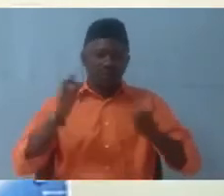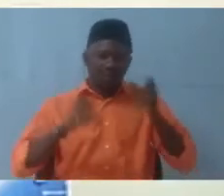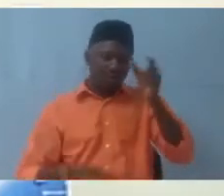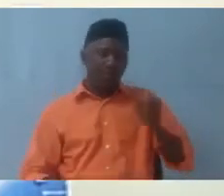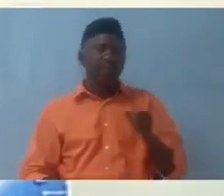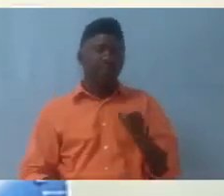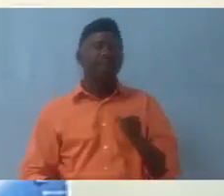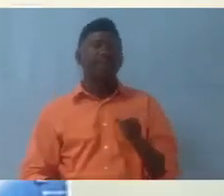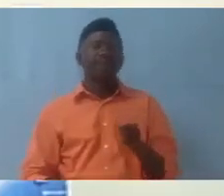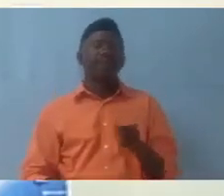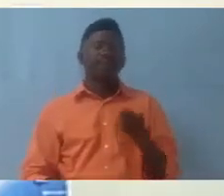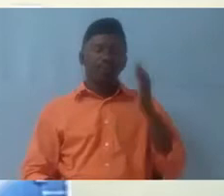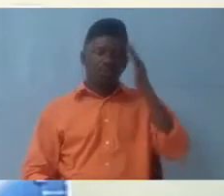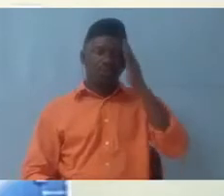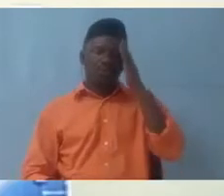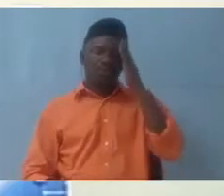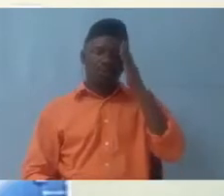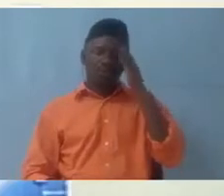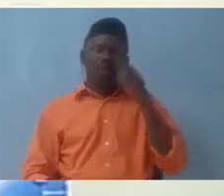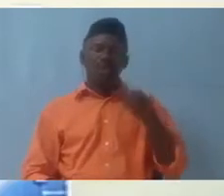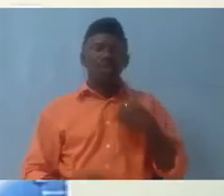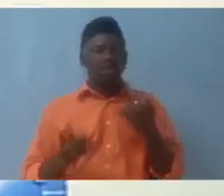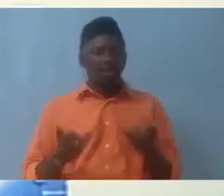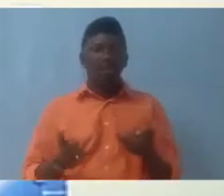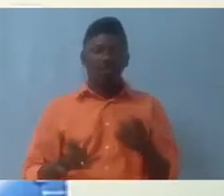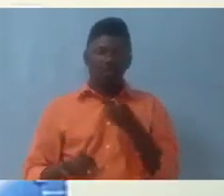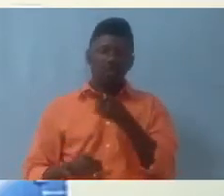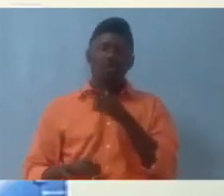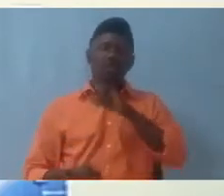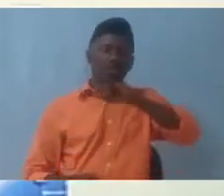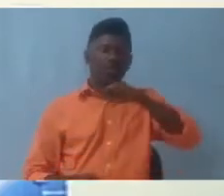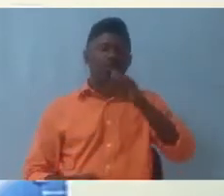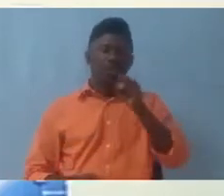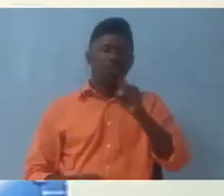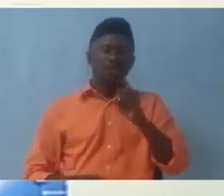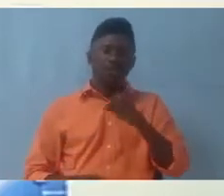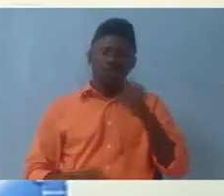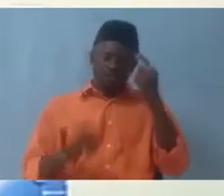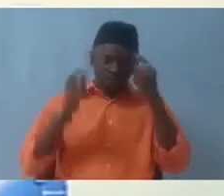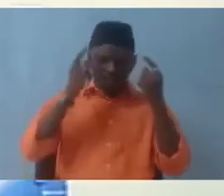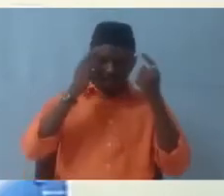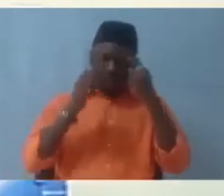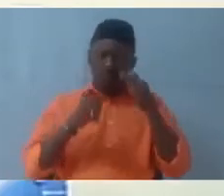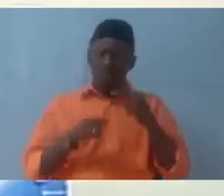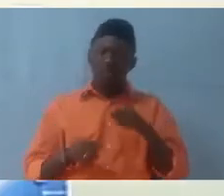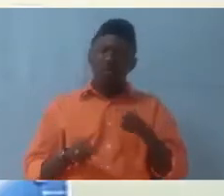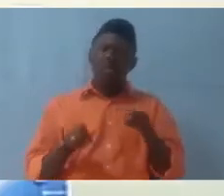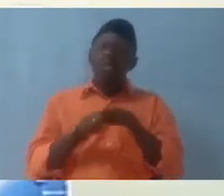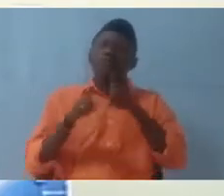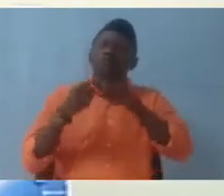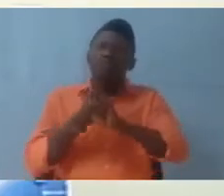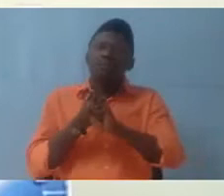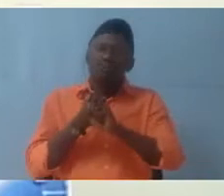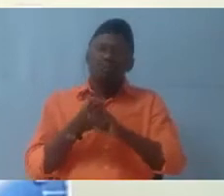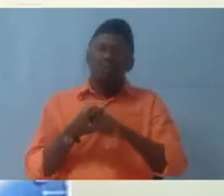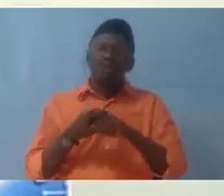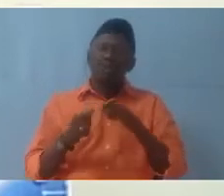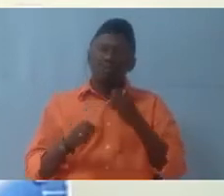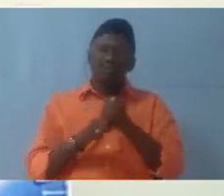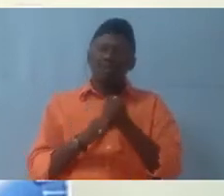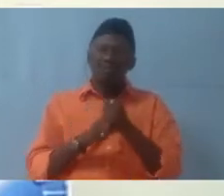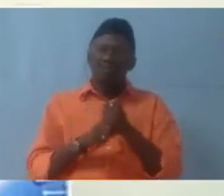And as far as he's concerned, he's worried about the relationship that was really getting sour